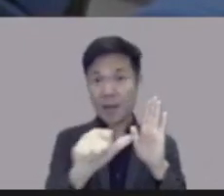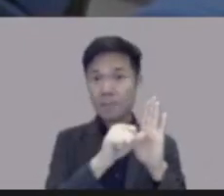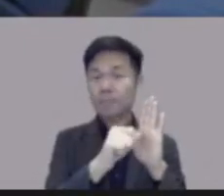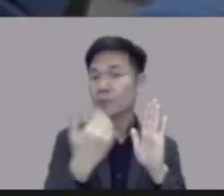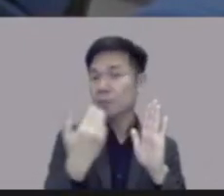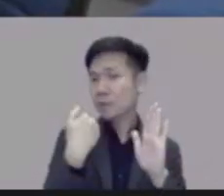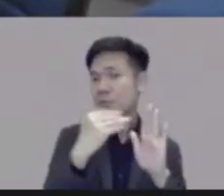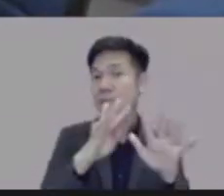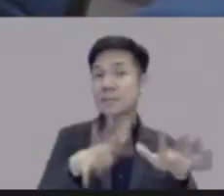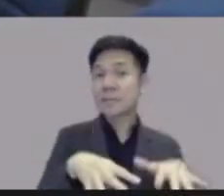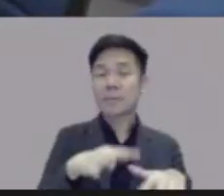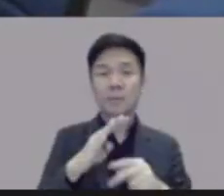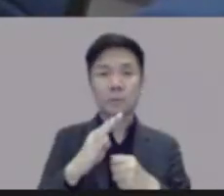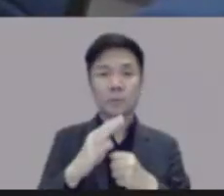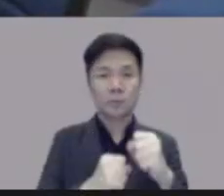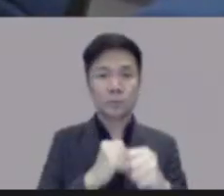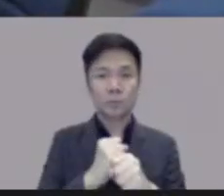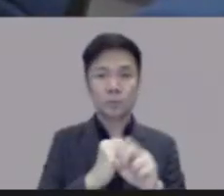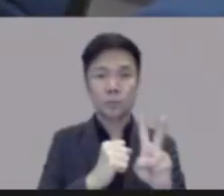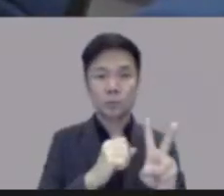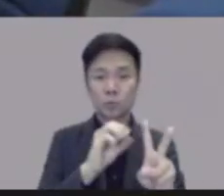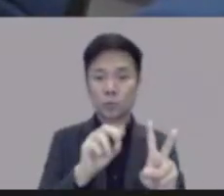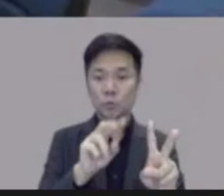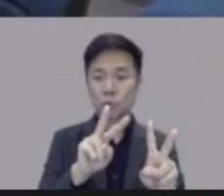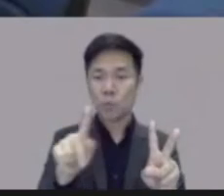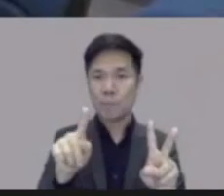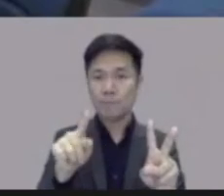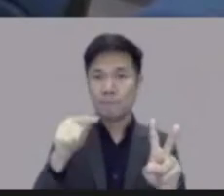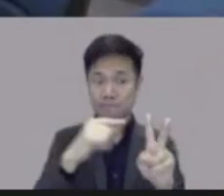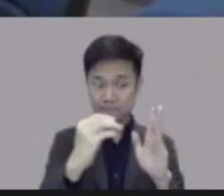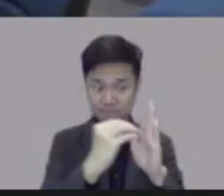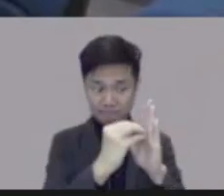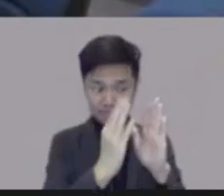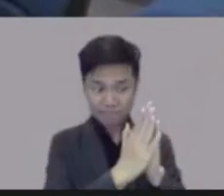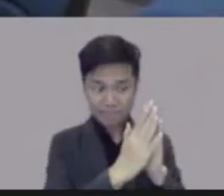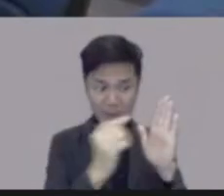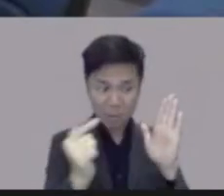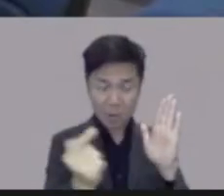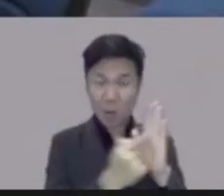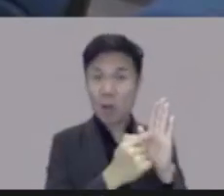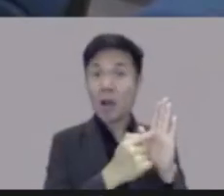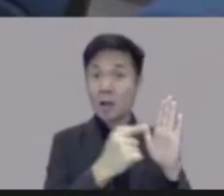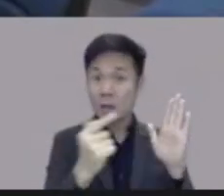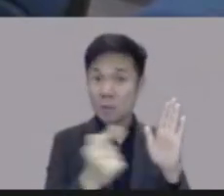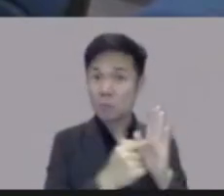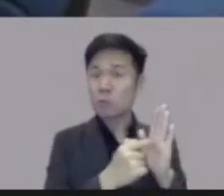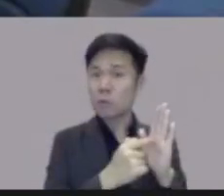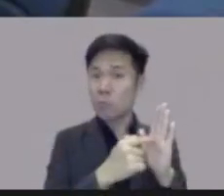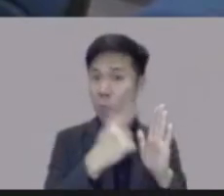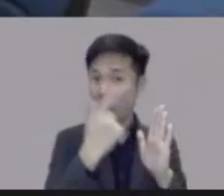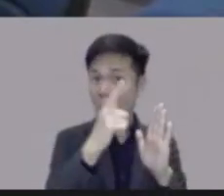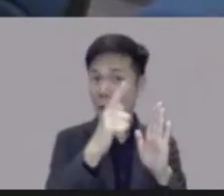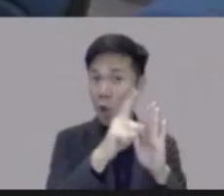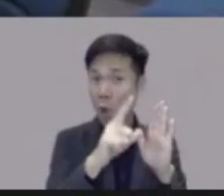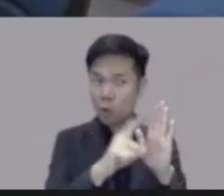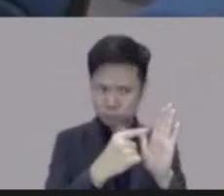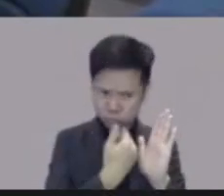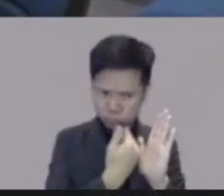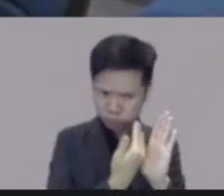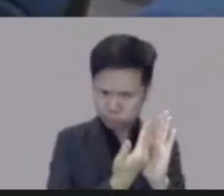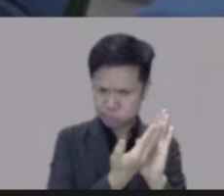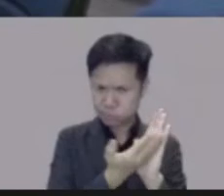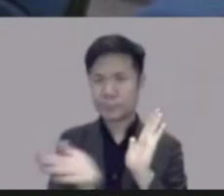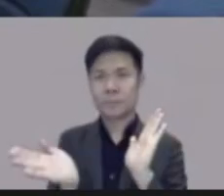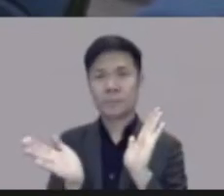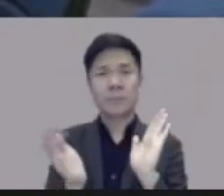it is perhaps the most single well it is perhaps the single most comprehensive climate law developed by any